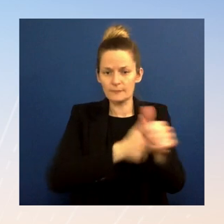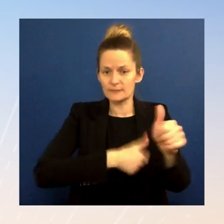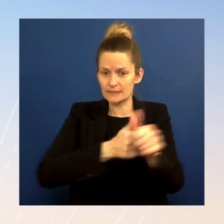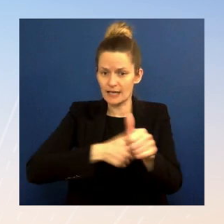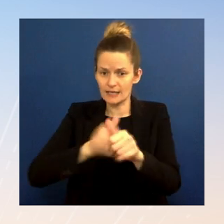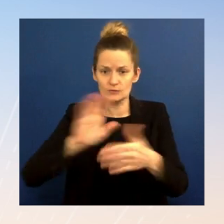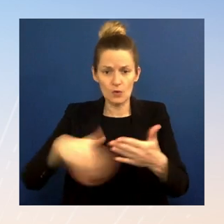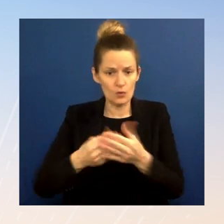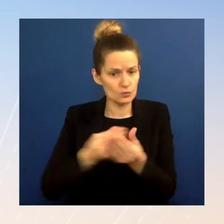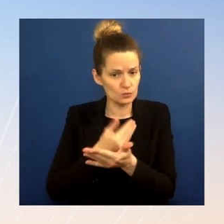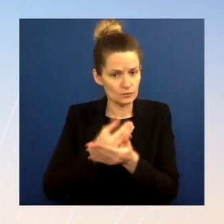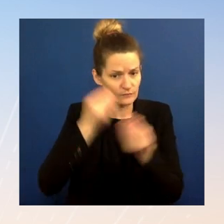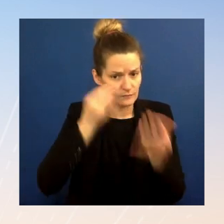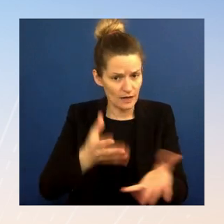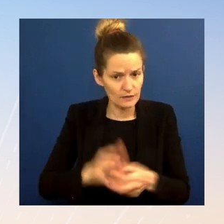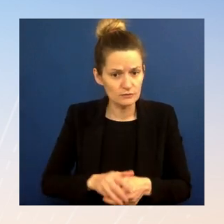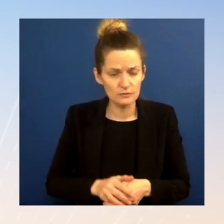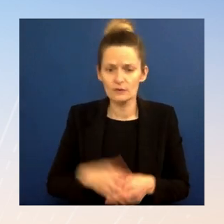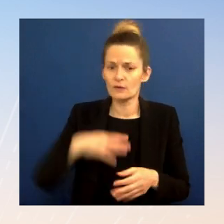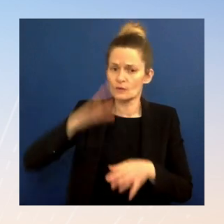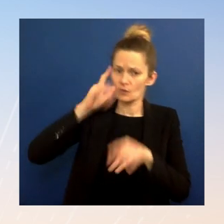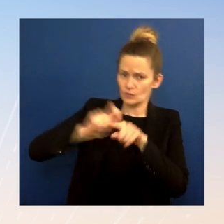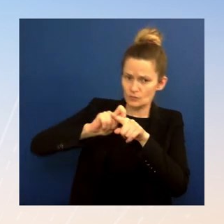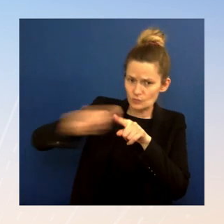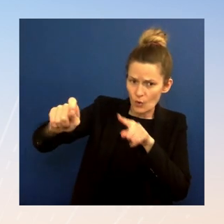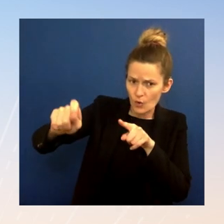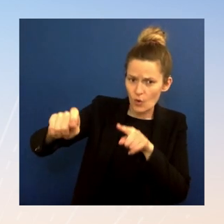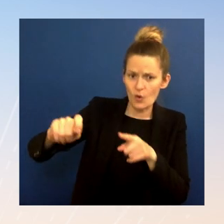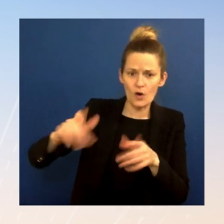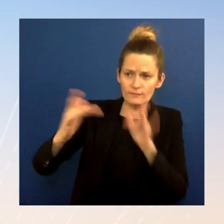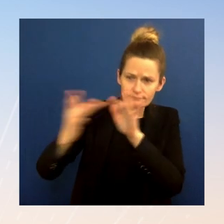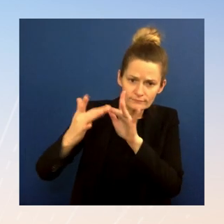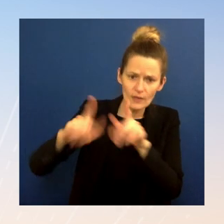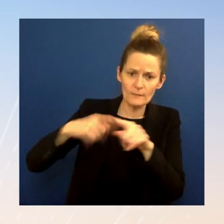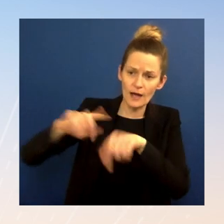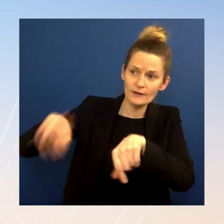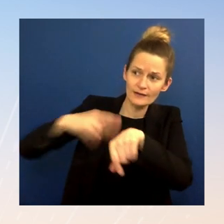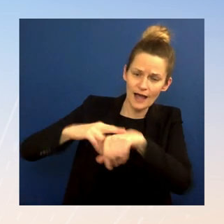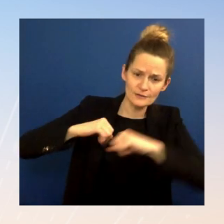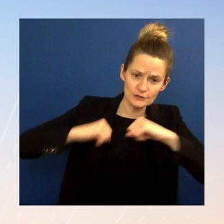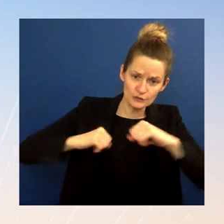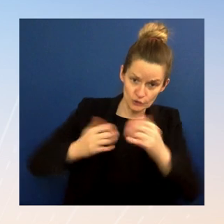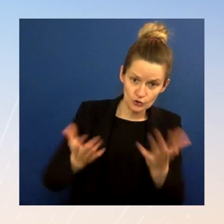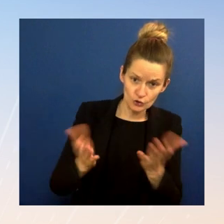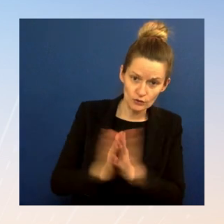been briefing them with a range of national security officials. And then has the IGRC